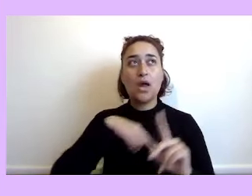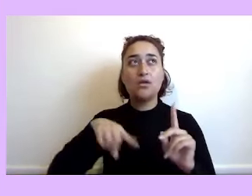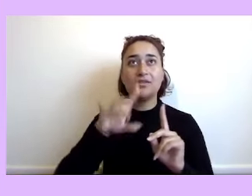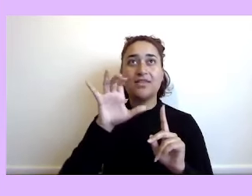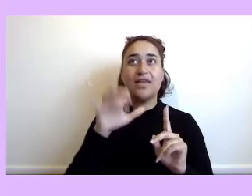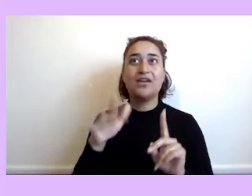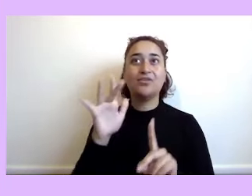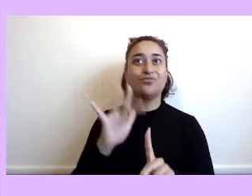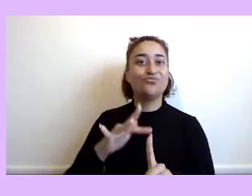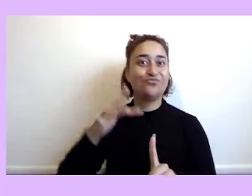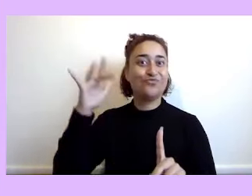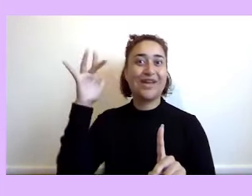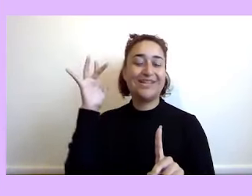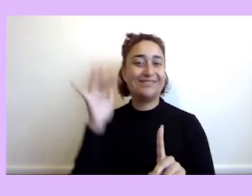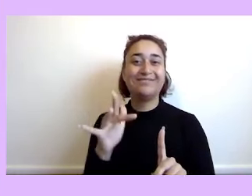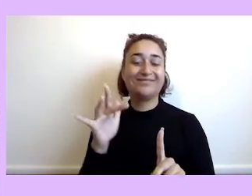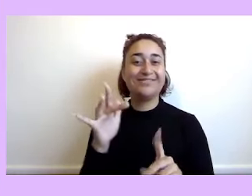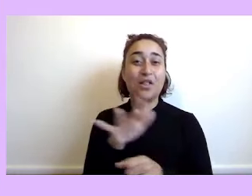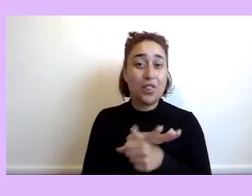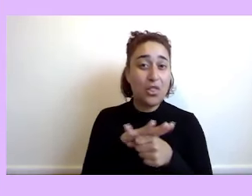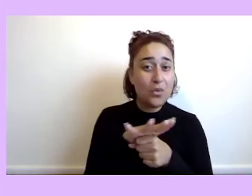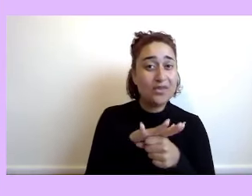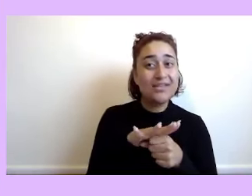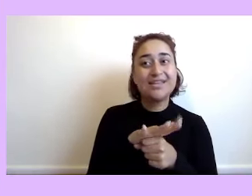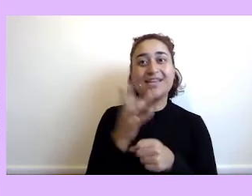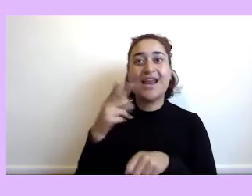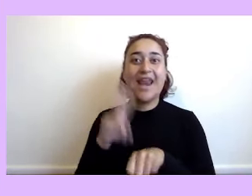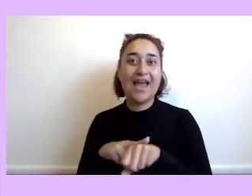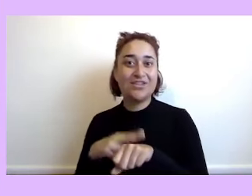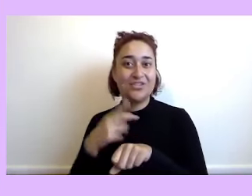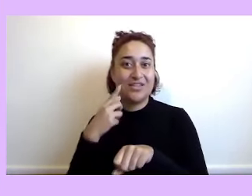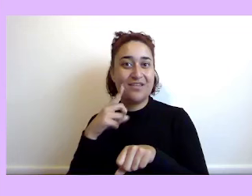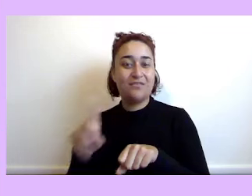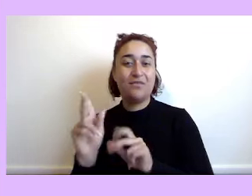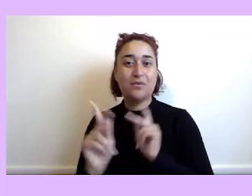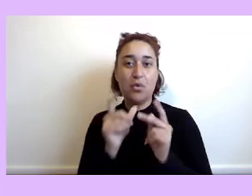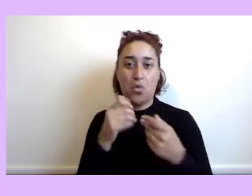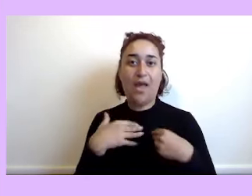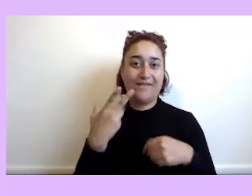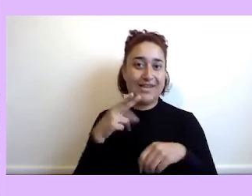spots locally, and nationally, for those who have a national view,